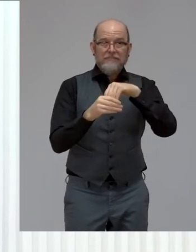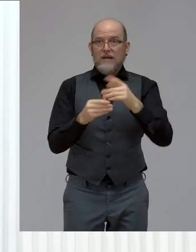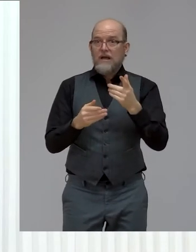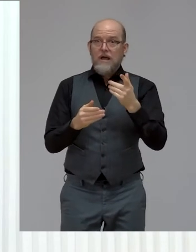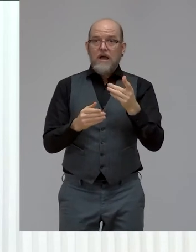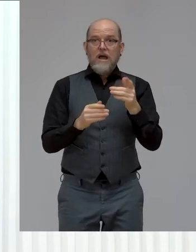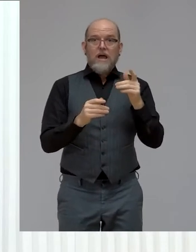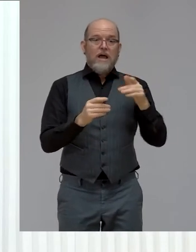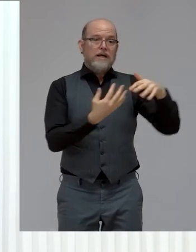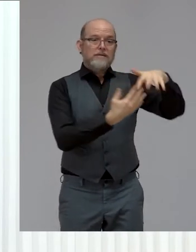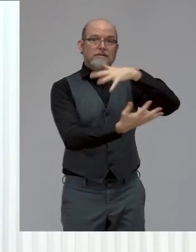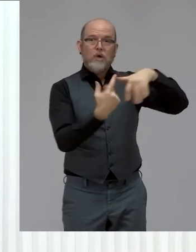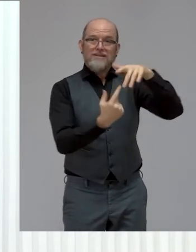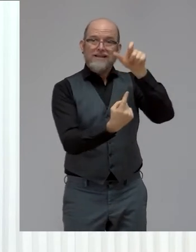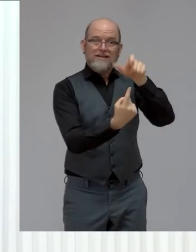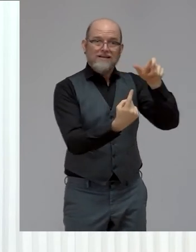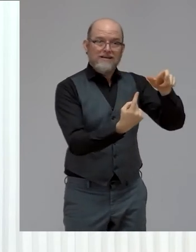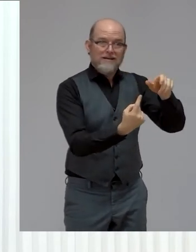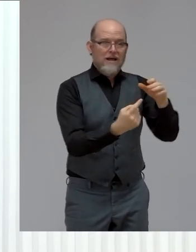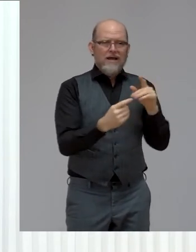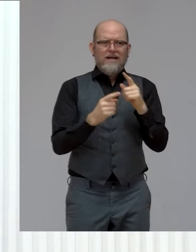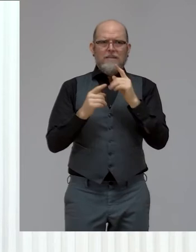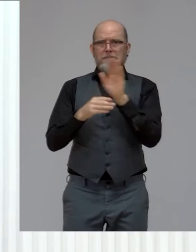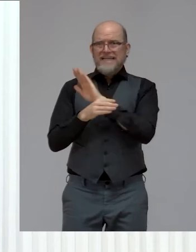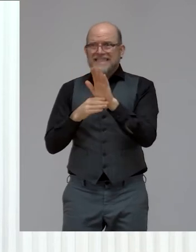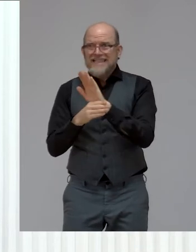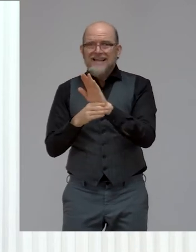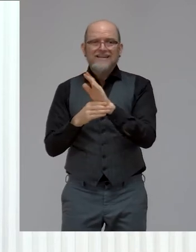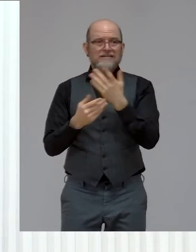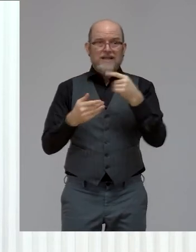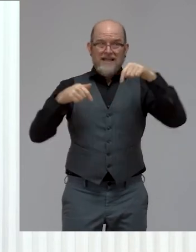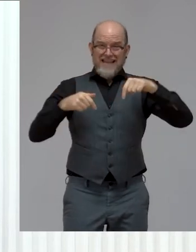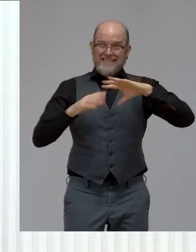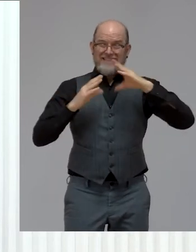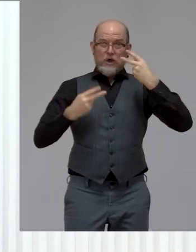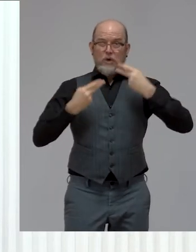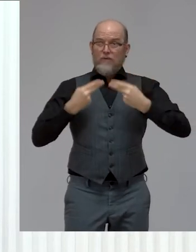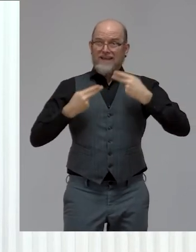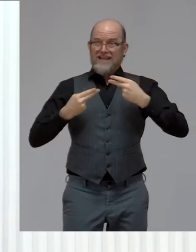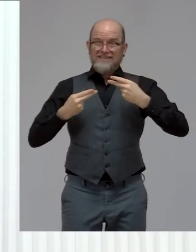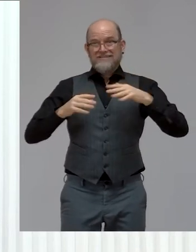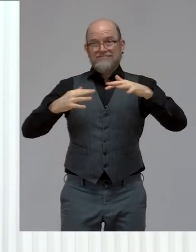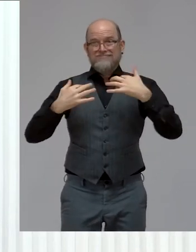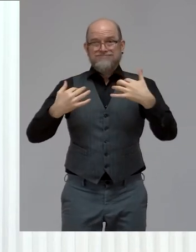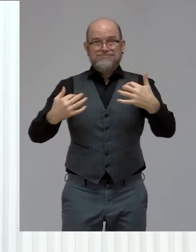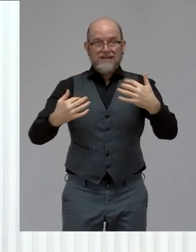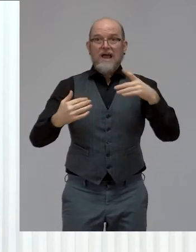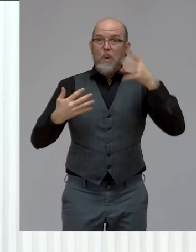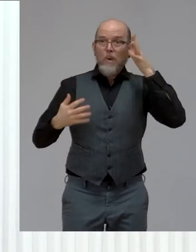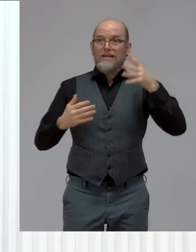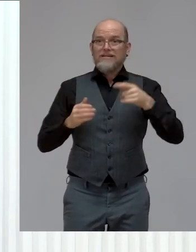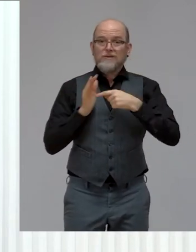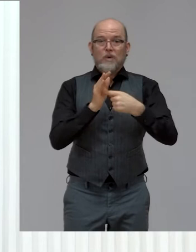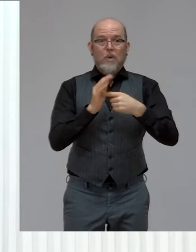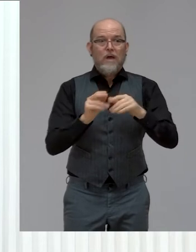sector. And the conference will bring them all to you. You will see videos about them. You will see